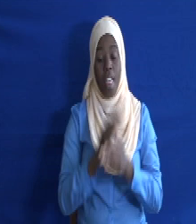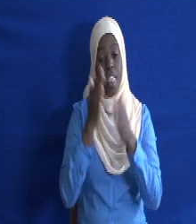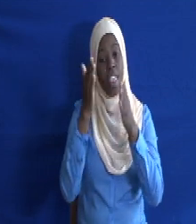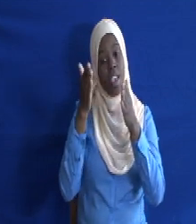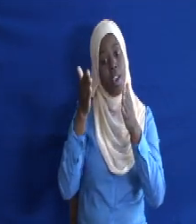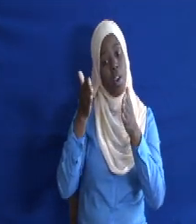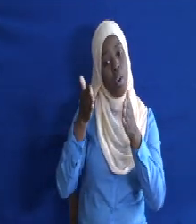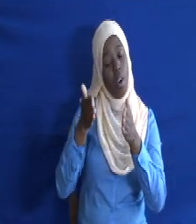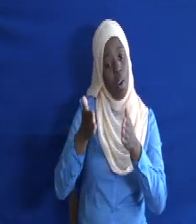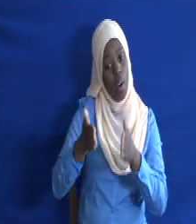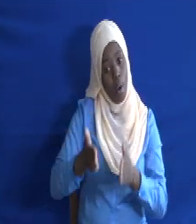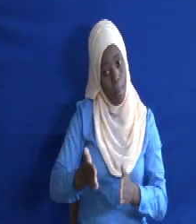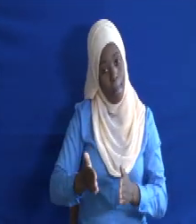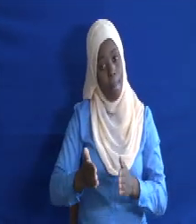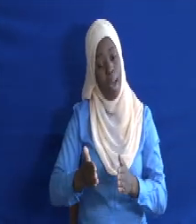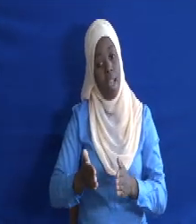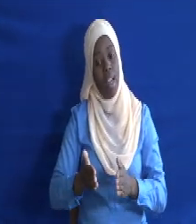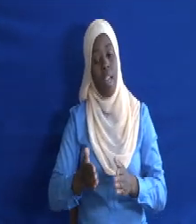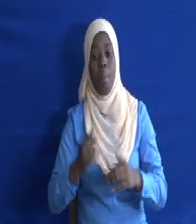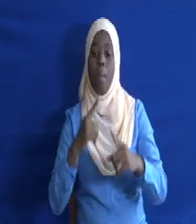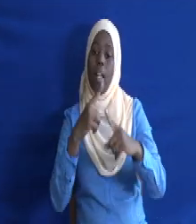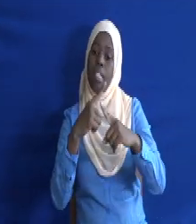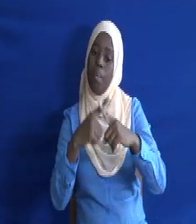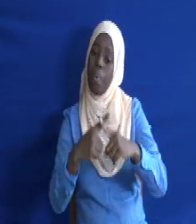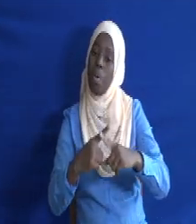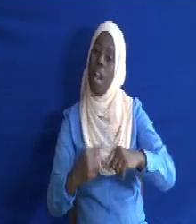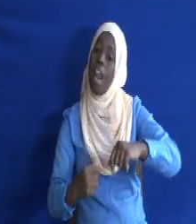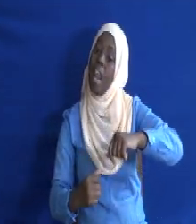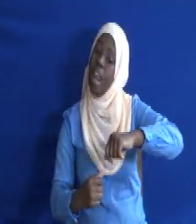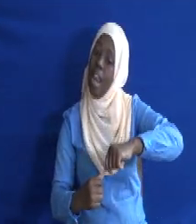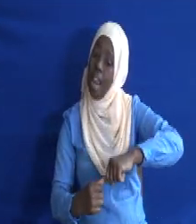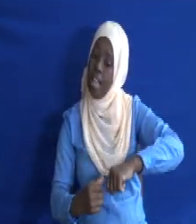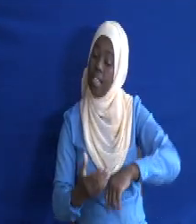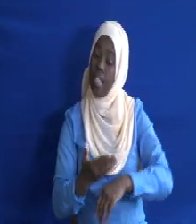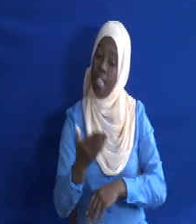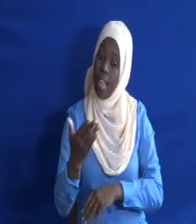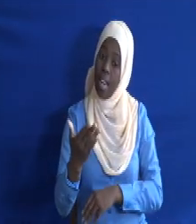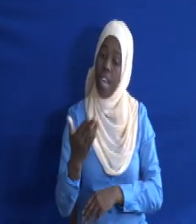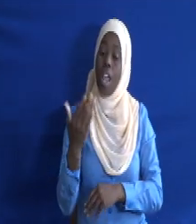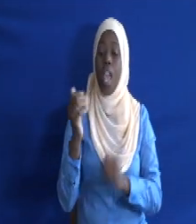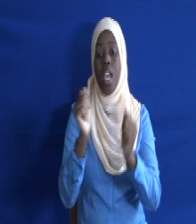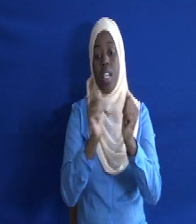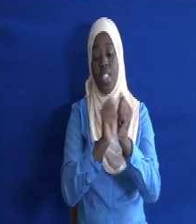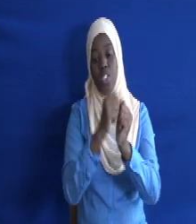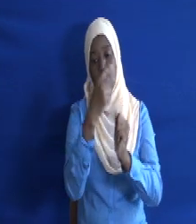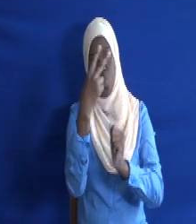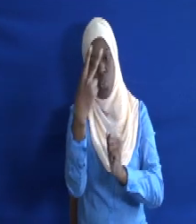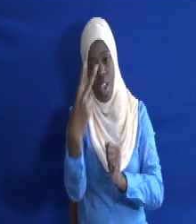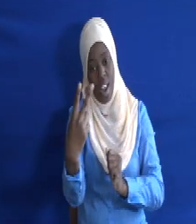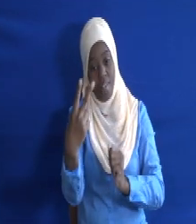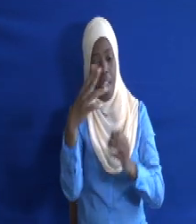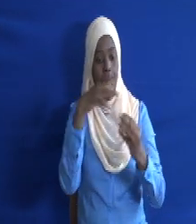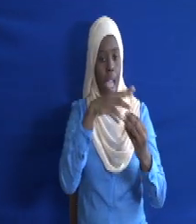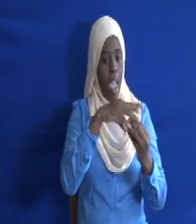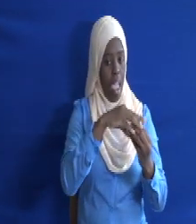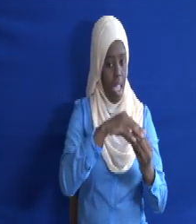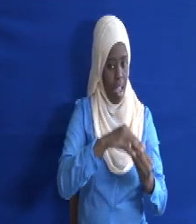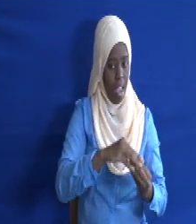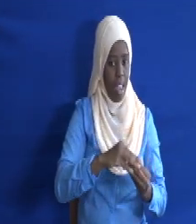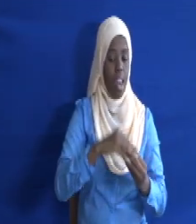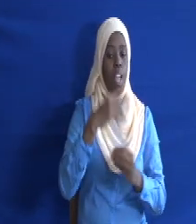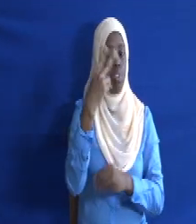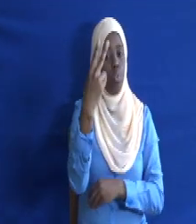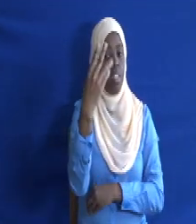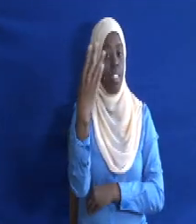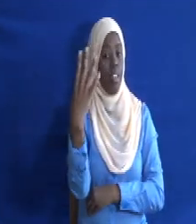4 and 3 less than 31 are 12 and what?